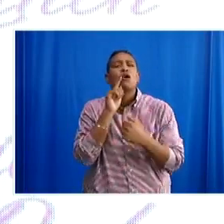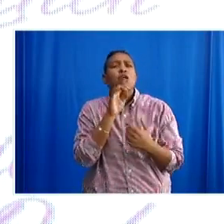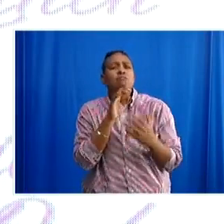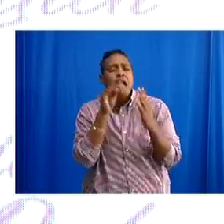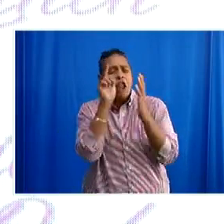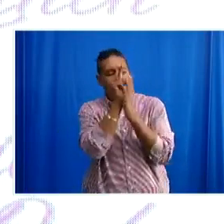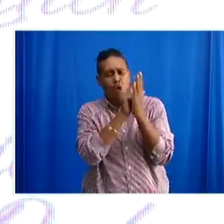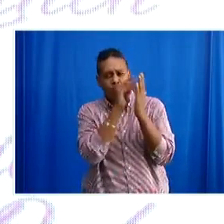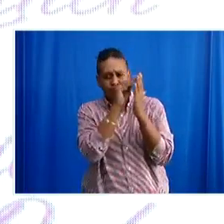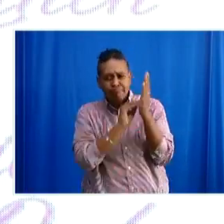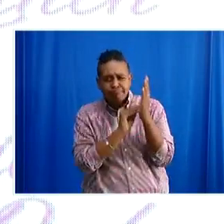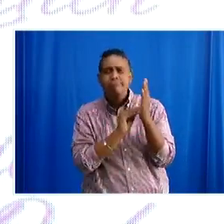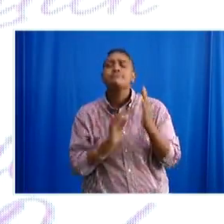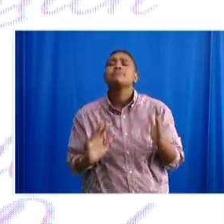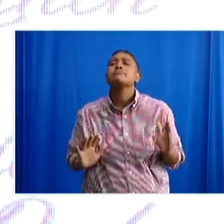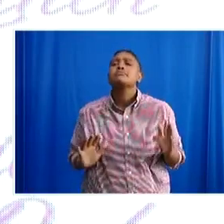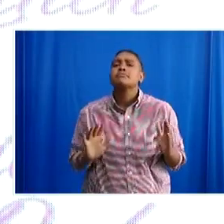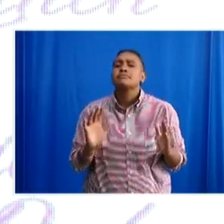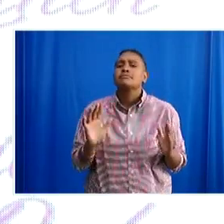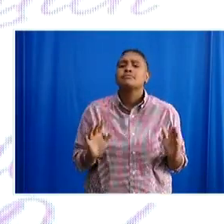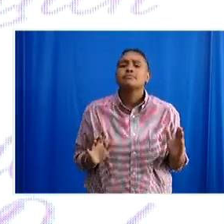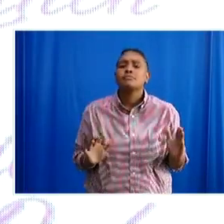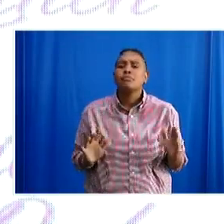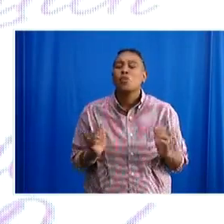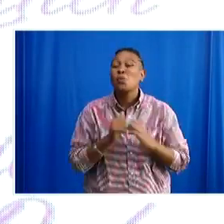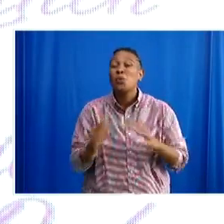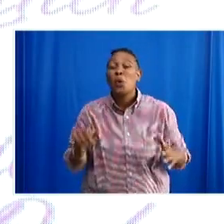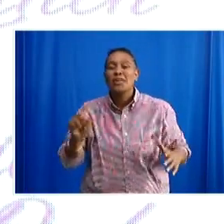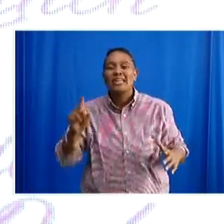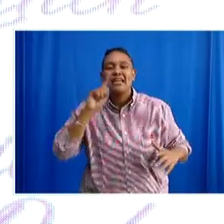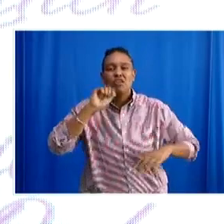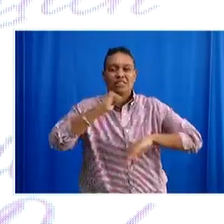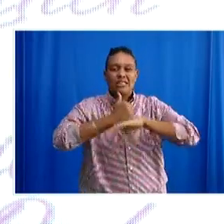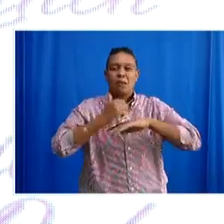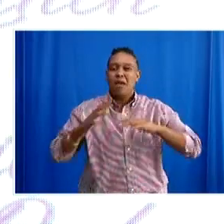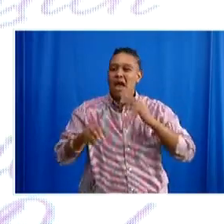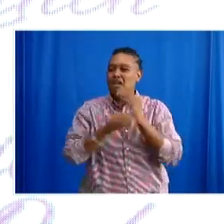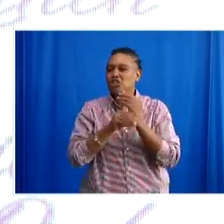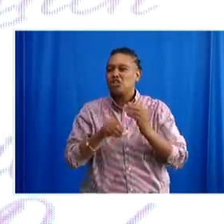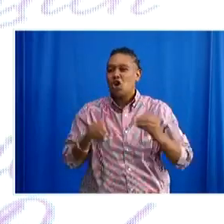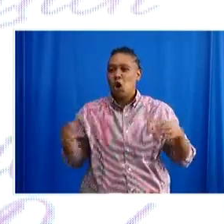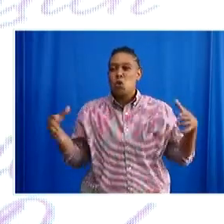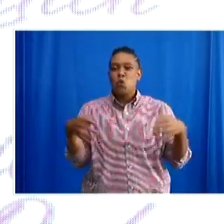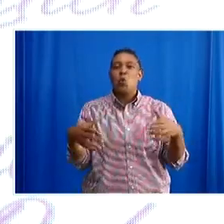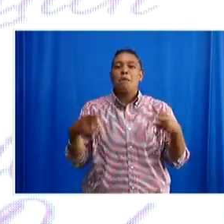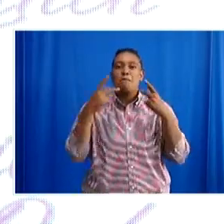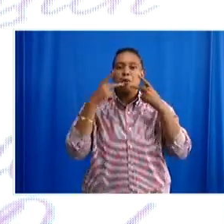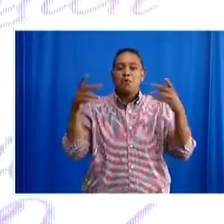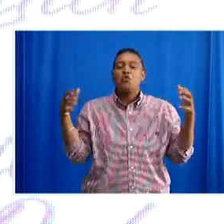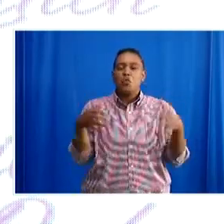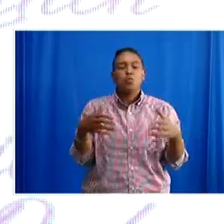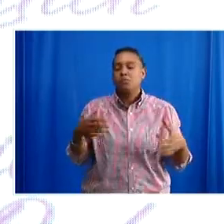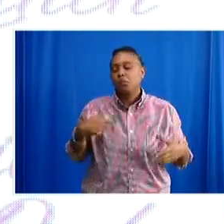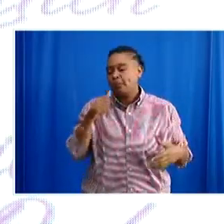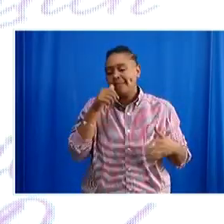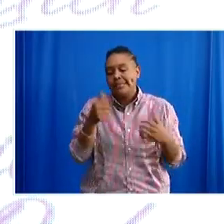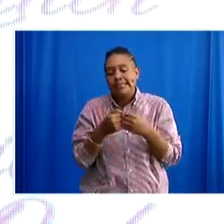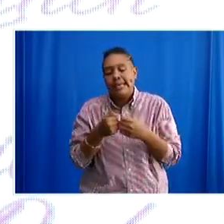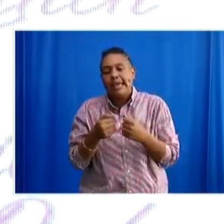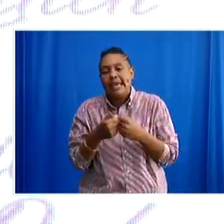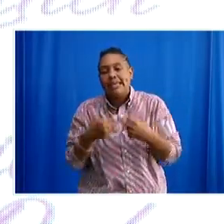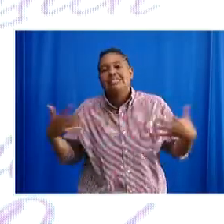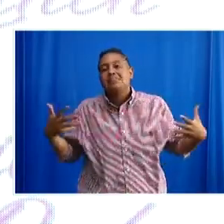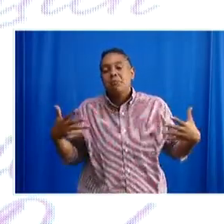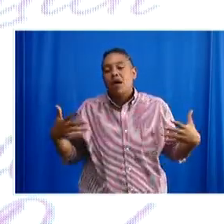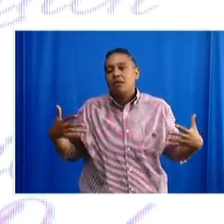speaks, and without the need for creating an additional public body, because that's the last thing that we need. So we're not going to expand the size